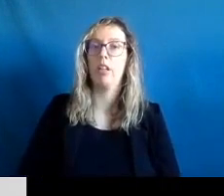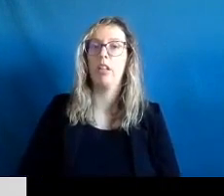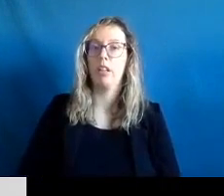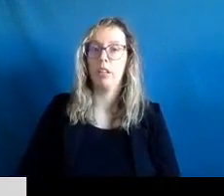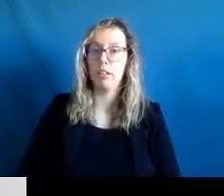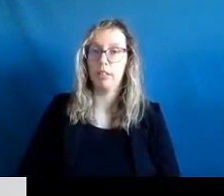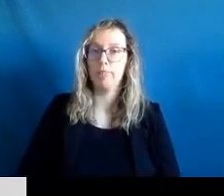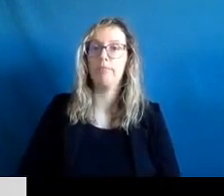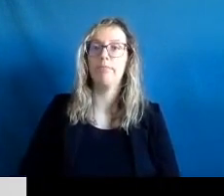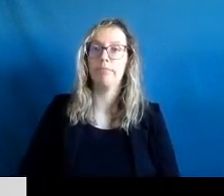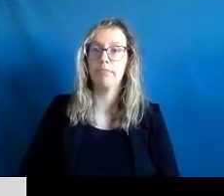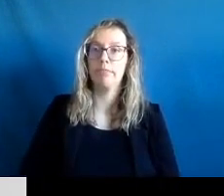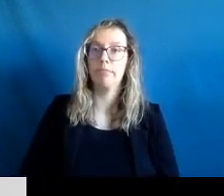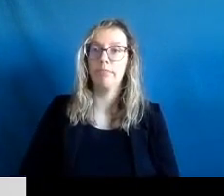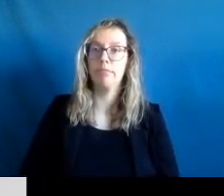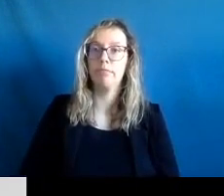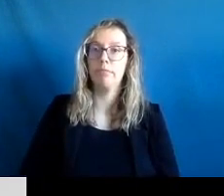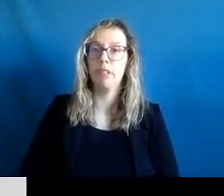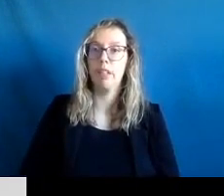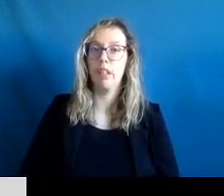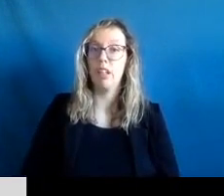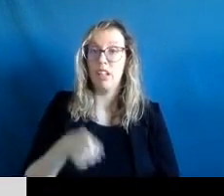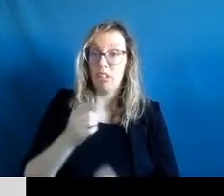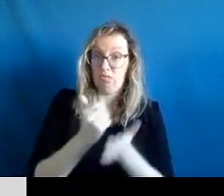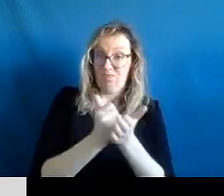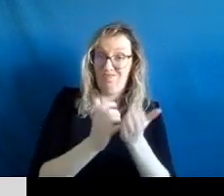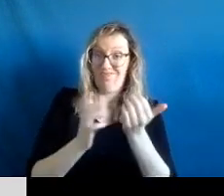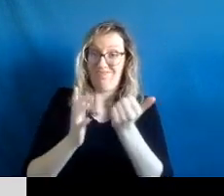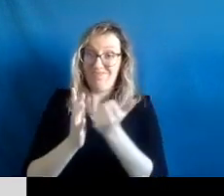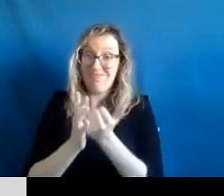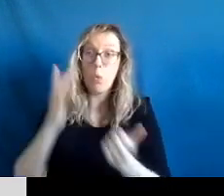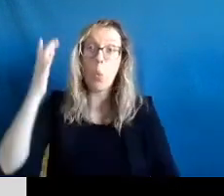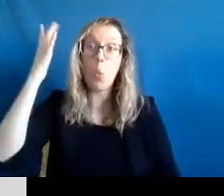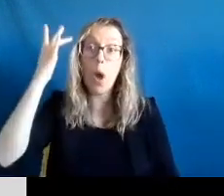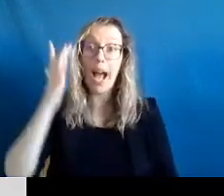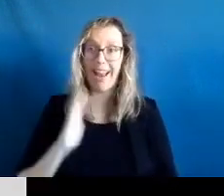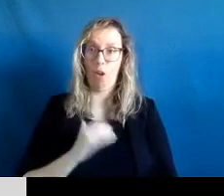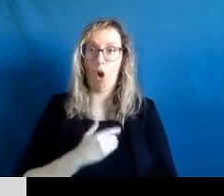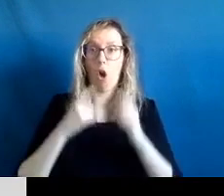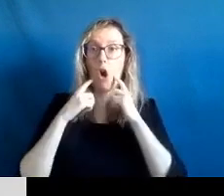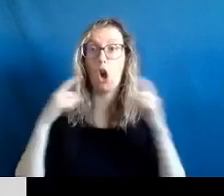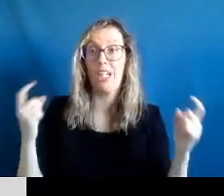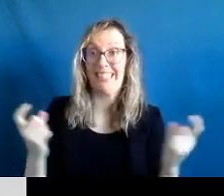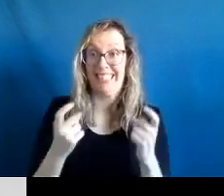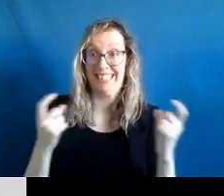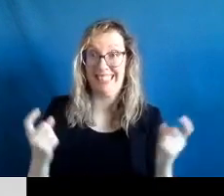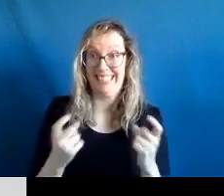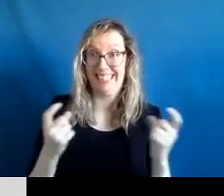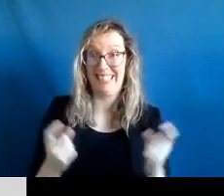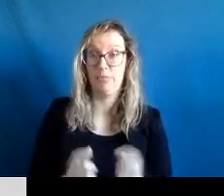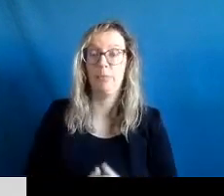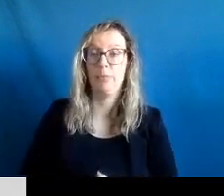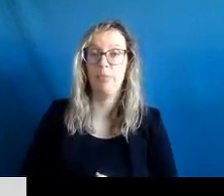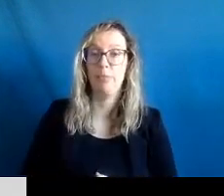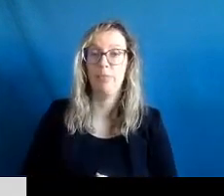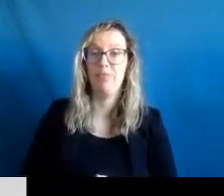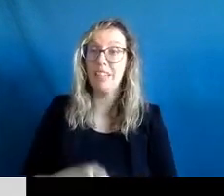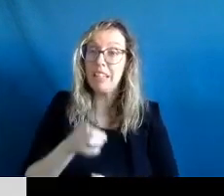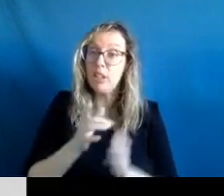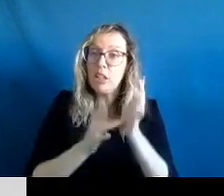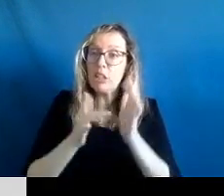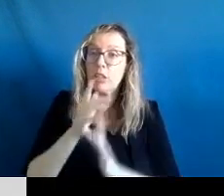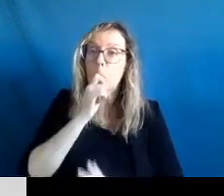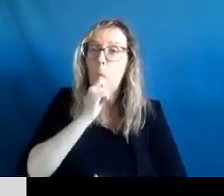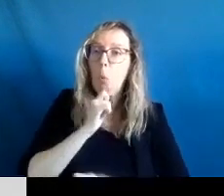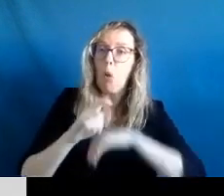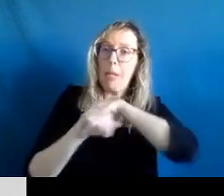tormented. He was pierced because of our rebellions and crushed because of our crimes. He bore the punishment that made us